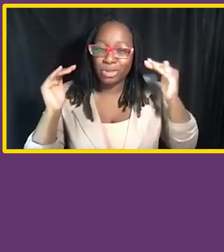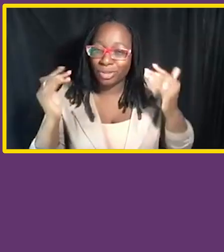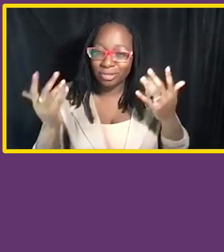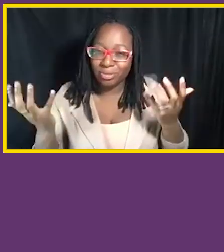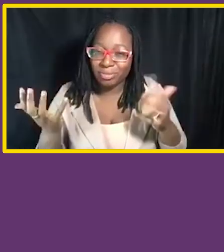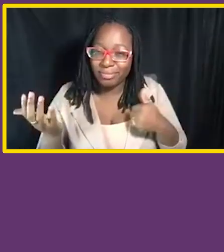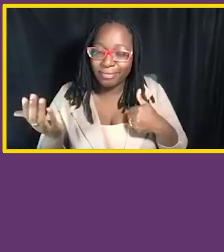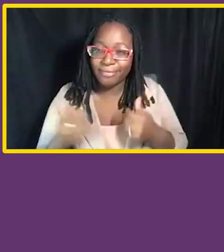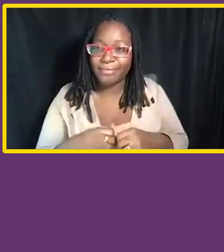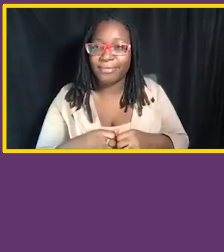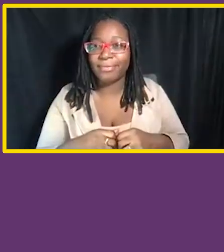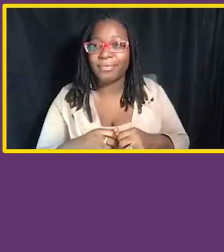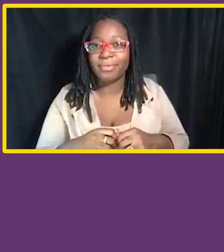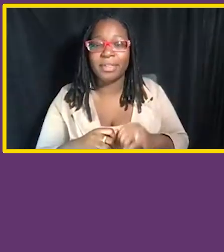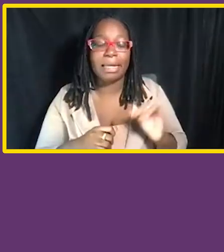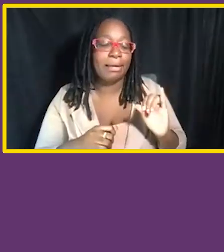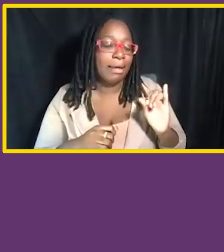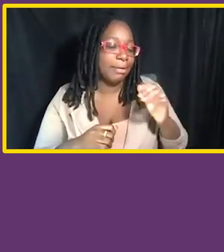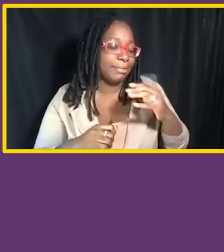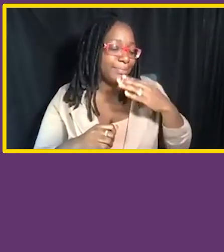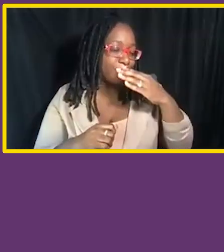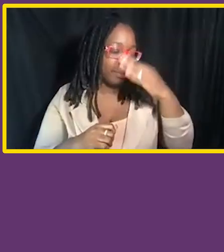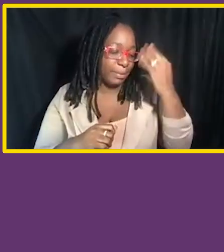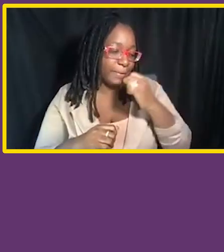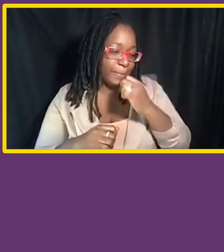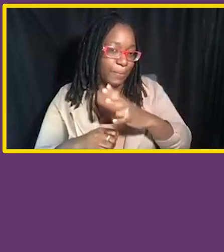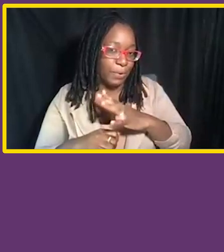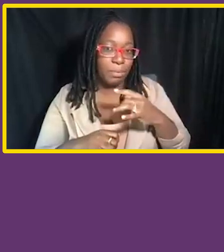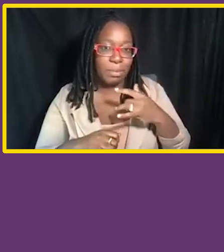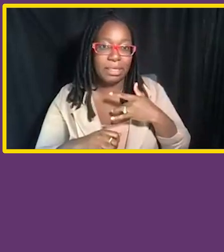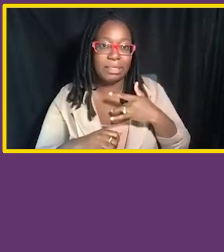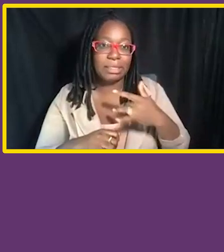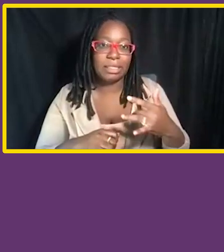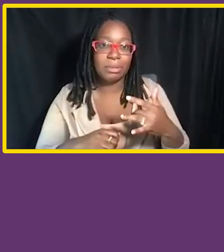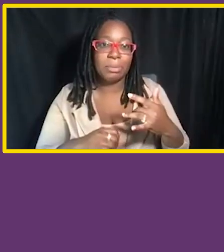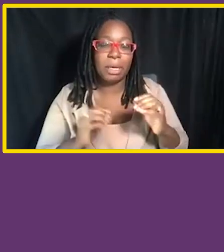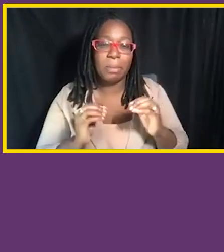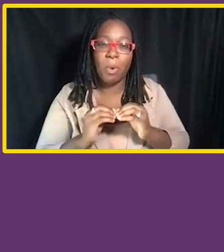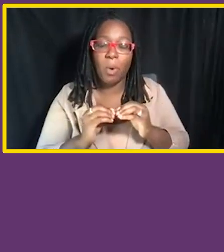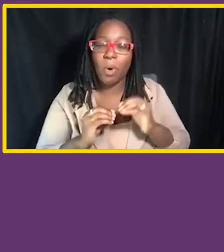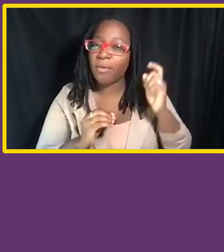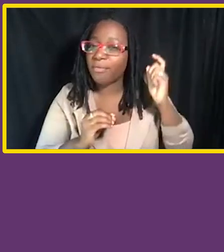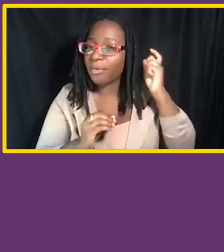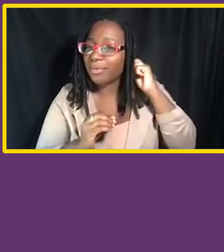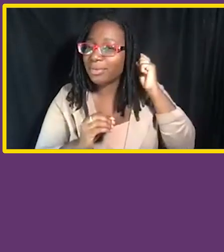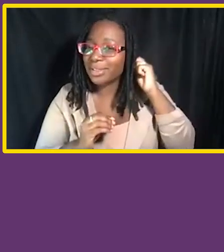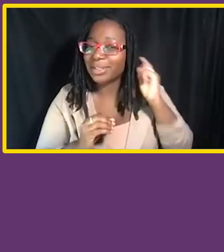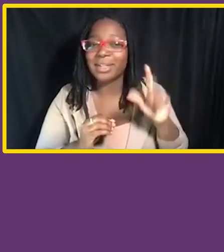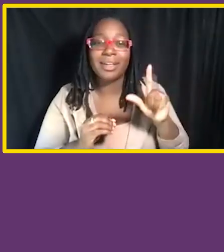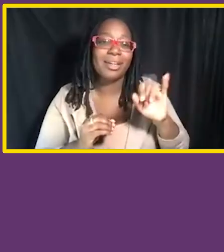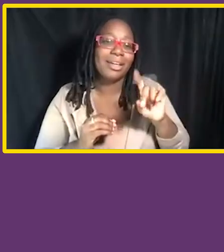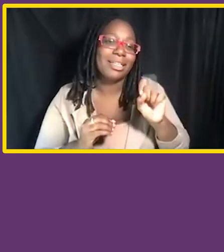like Black women as the consciousness. Lindsay, this goes to our conversation